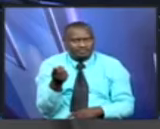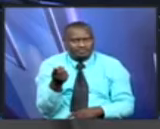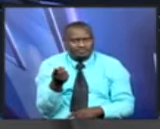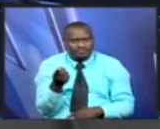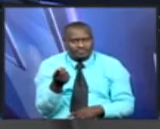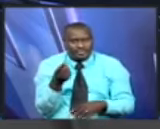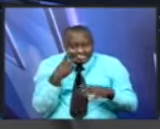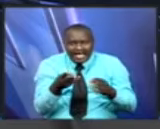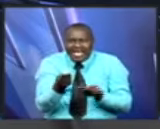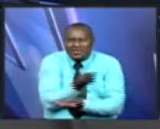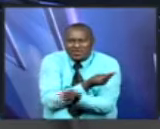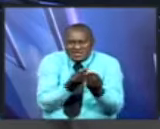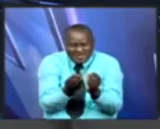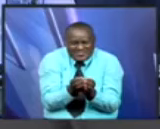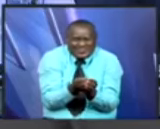An enclave economy.